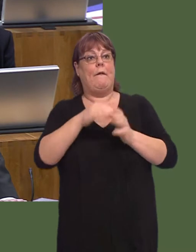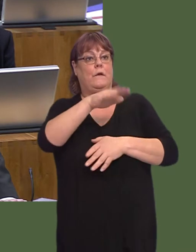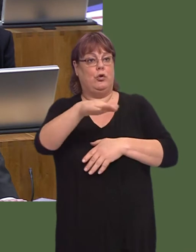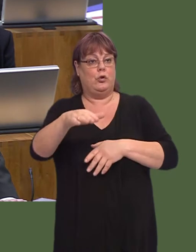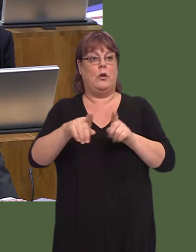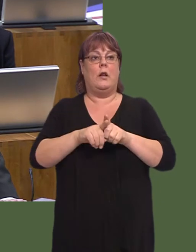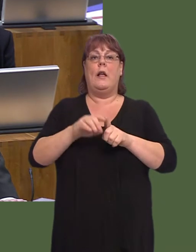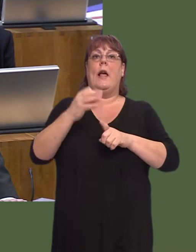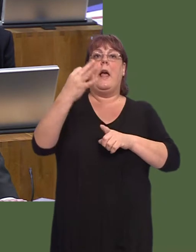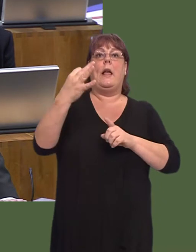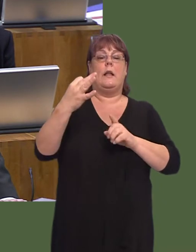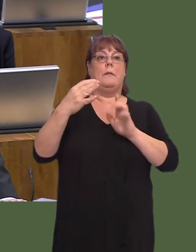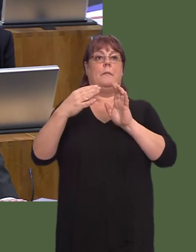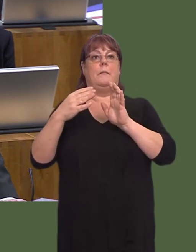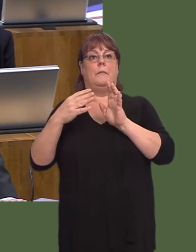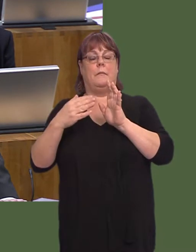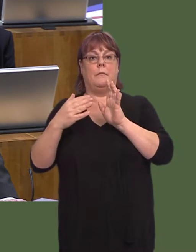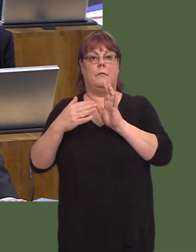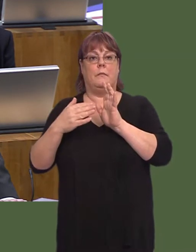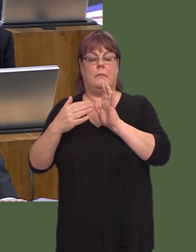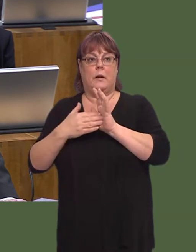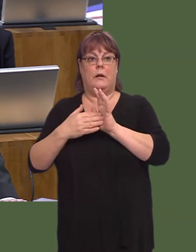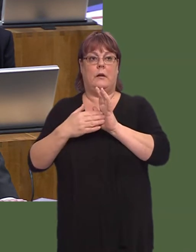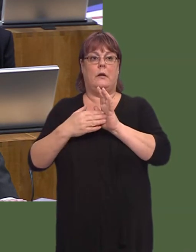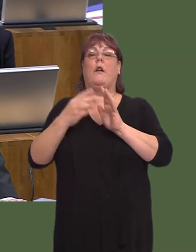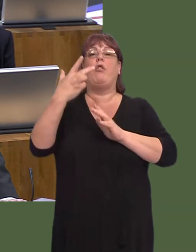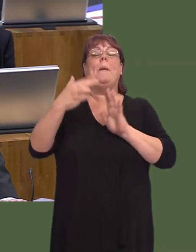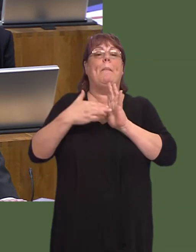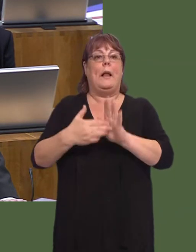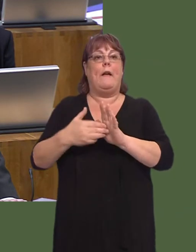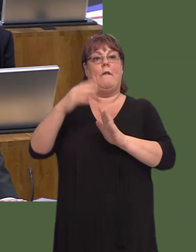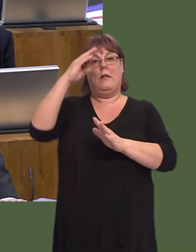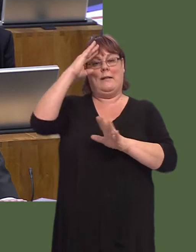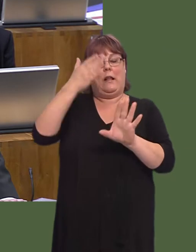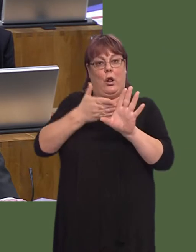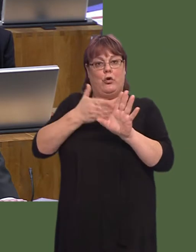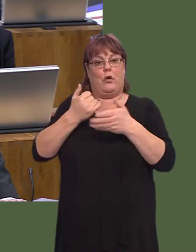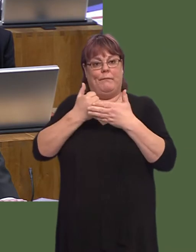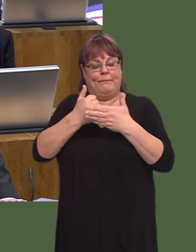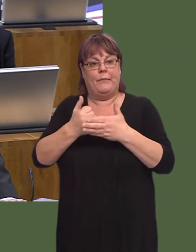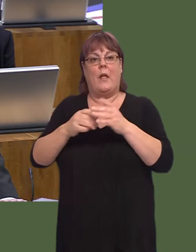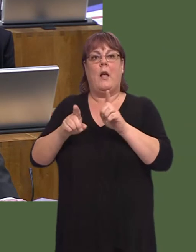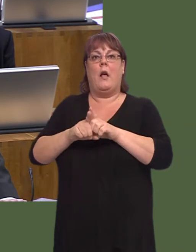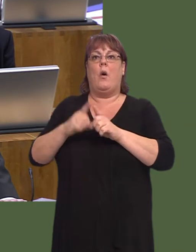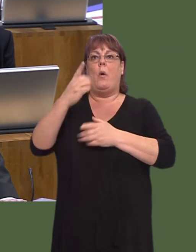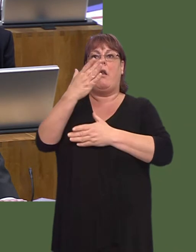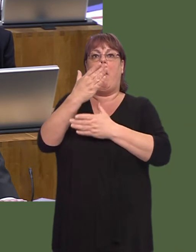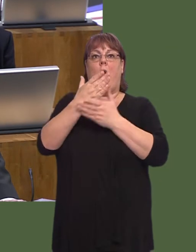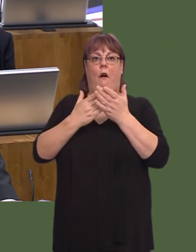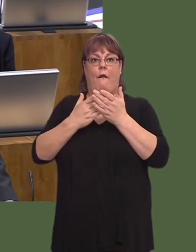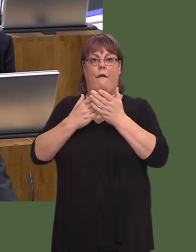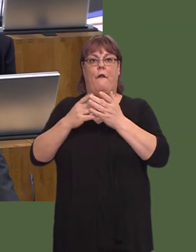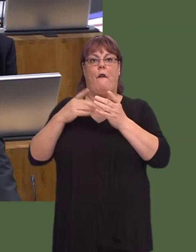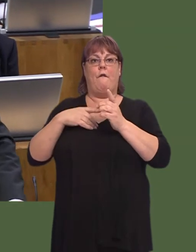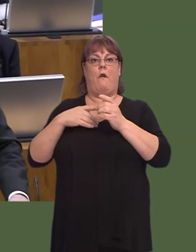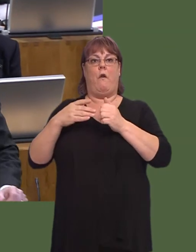CALMS, £3 million a year for psychological therapies for adult services, £1.5 million a year for community perinatal services, and